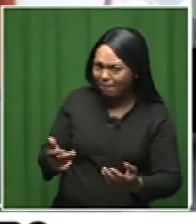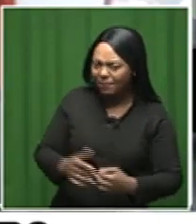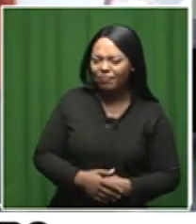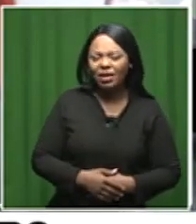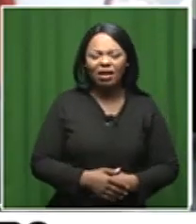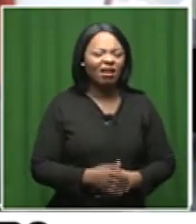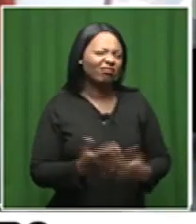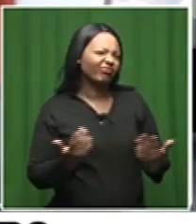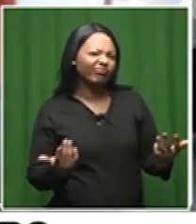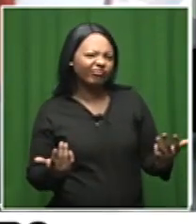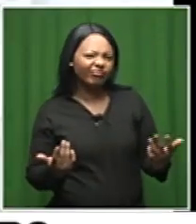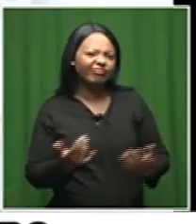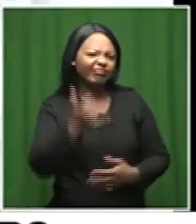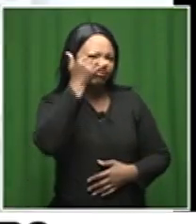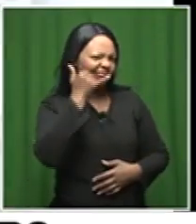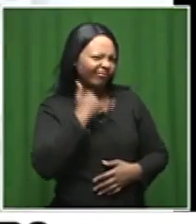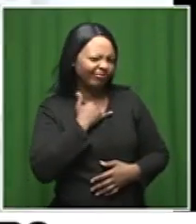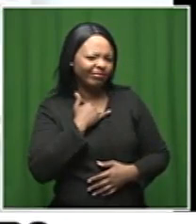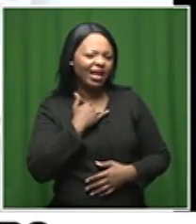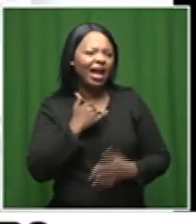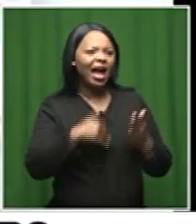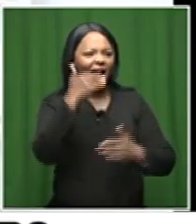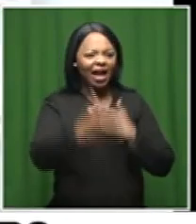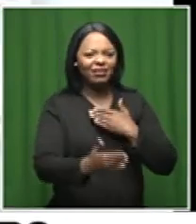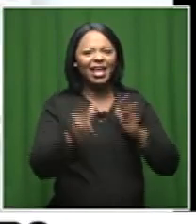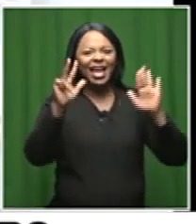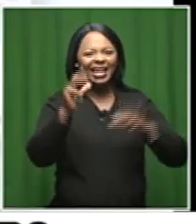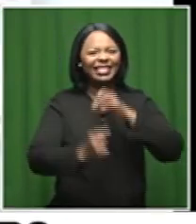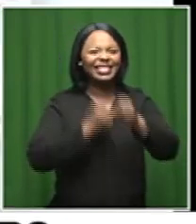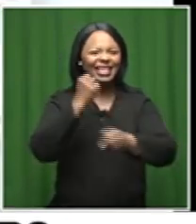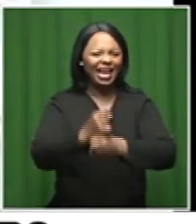Funny enough, I was called after 8 or 9 years.